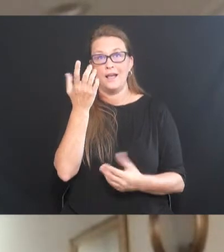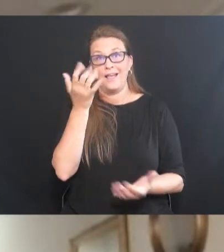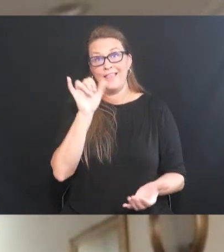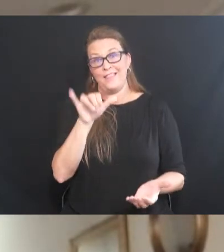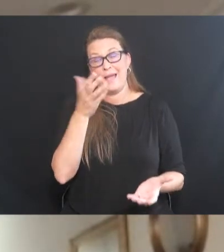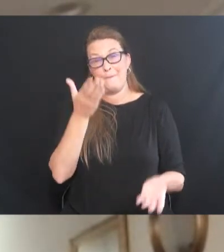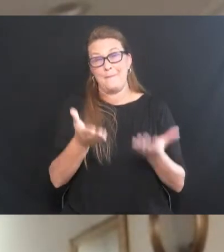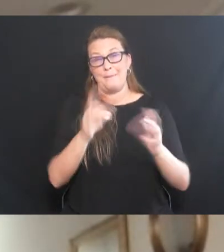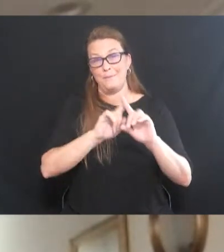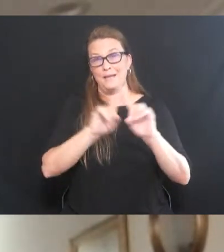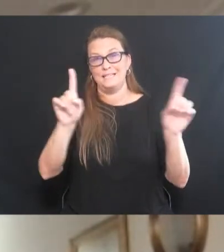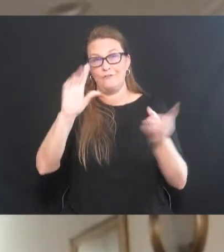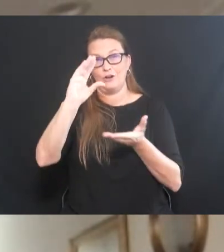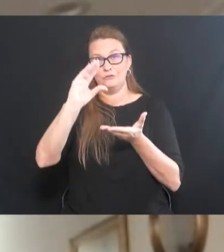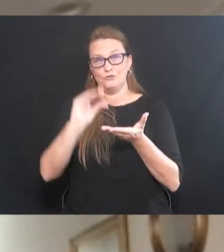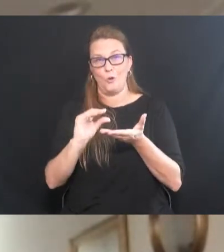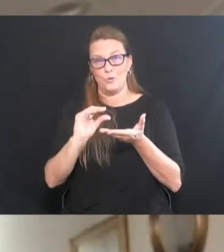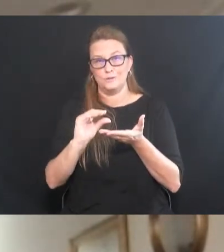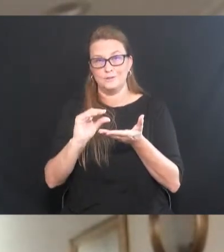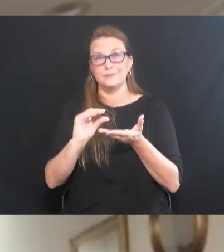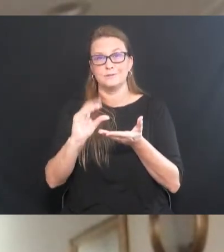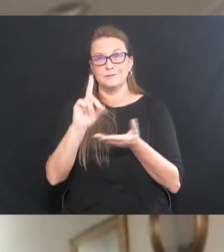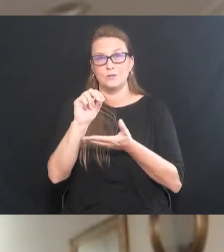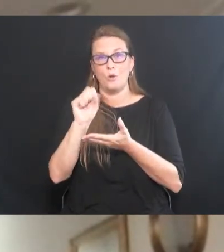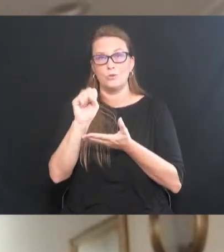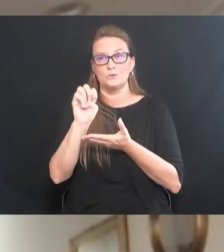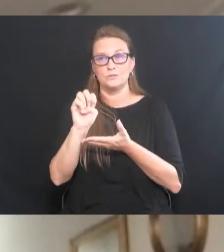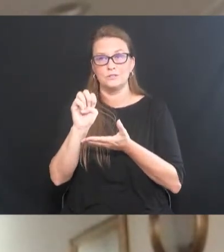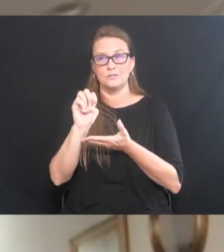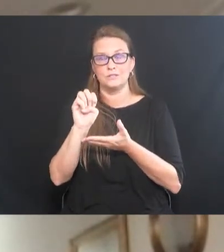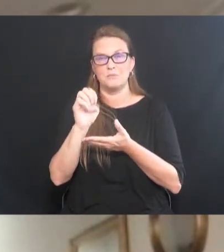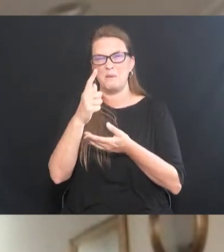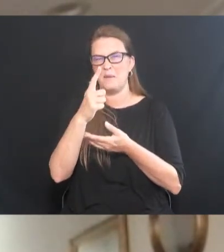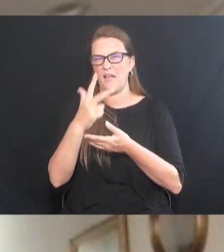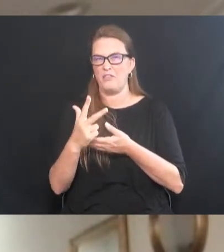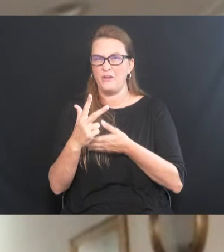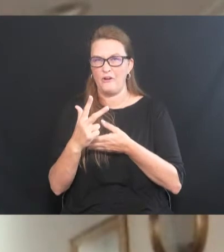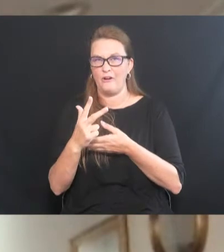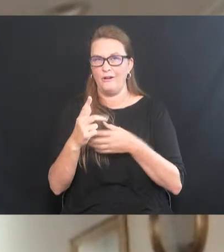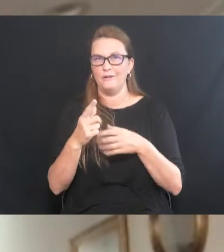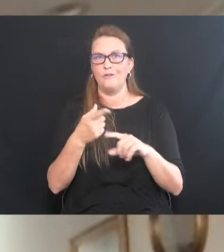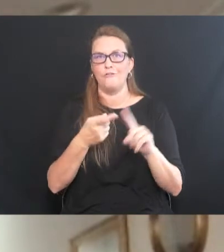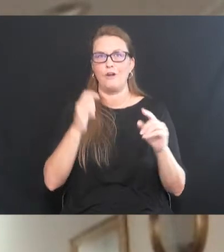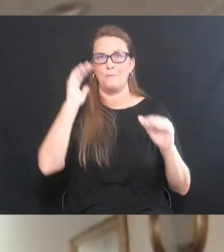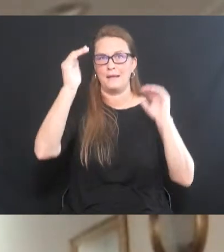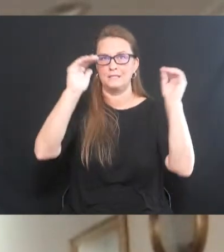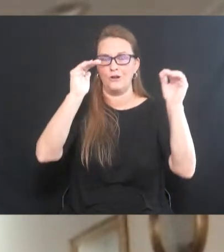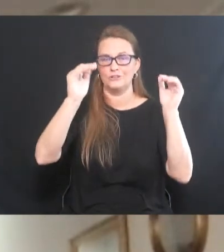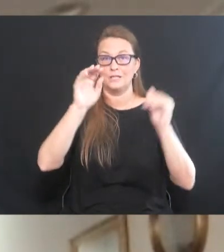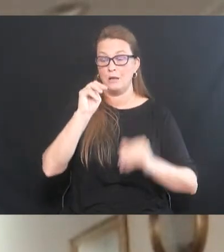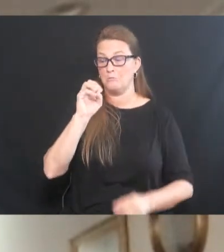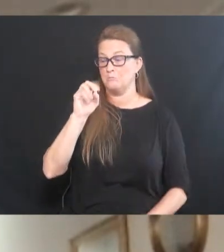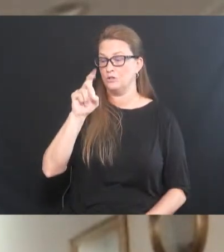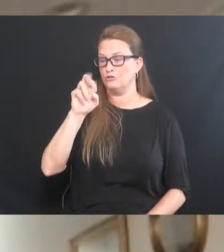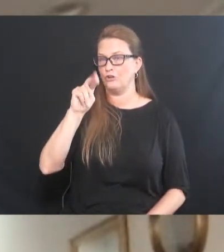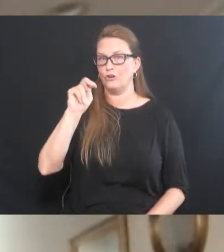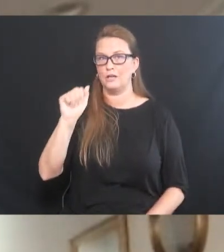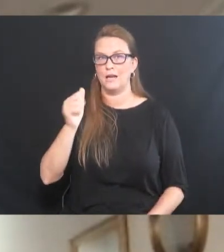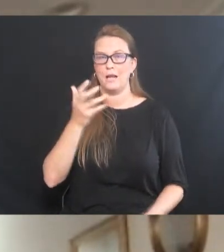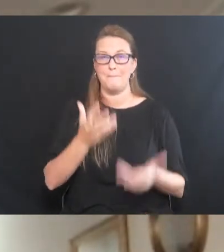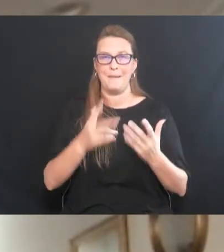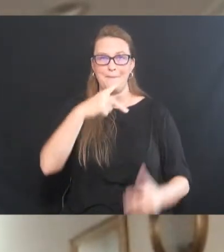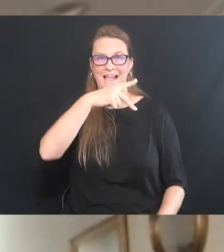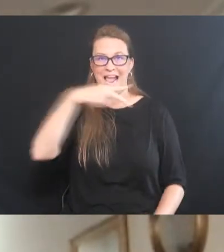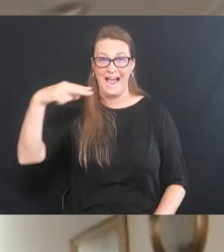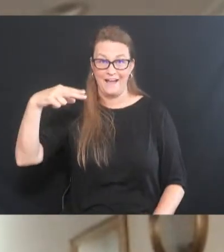dose, about a third of the dose of Pfizer that adults get. And for the Moderna booster, probably half